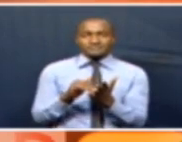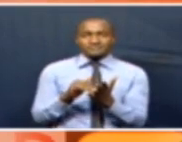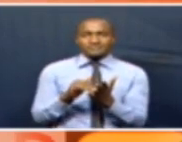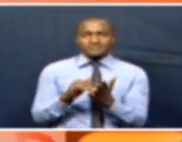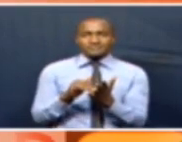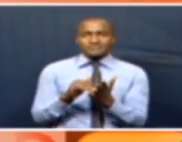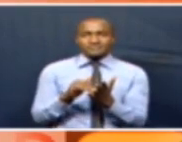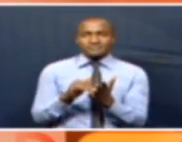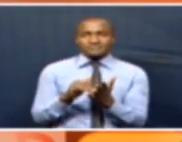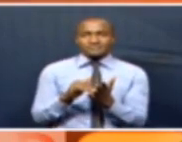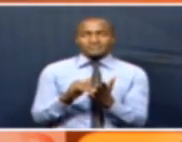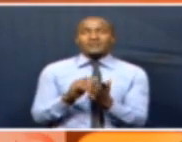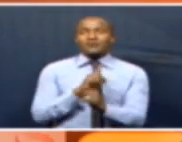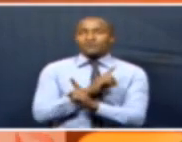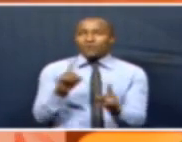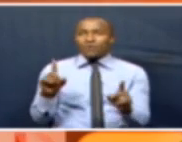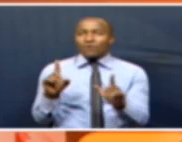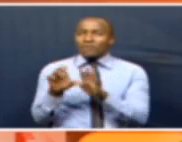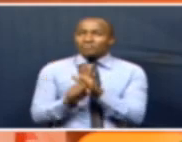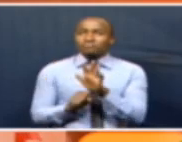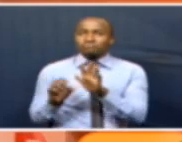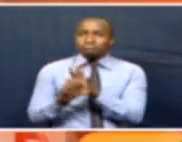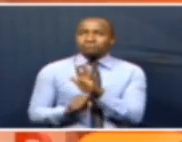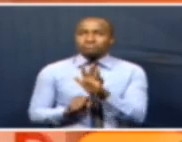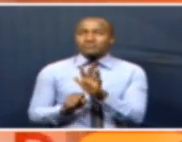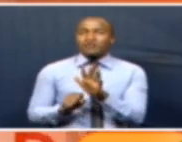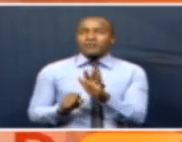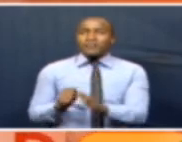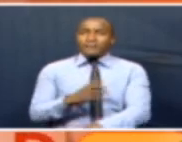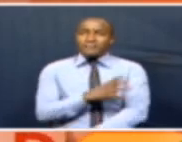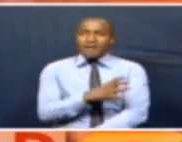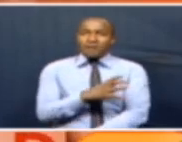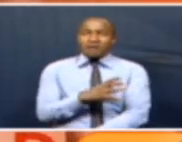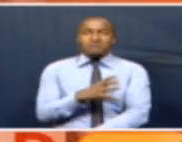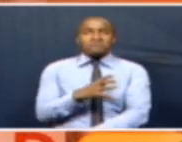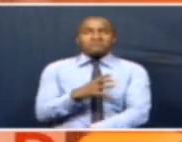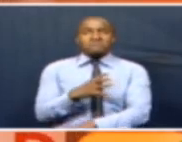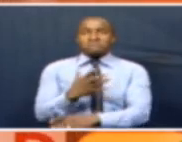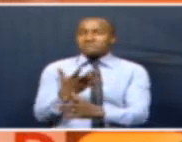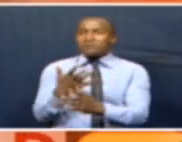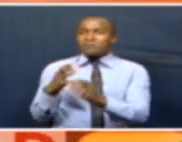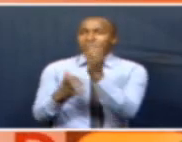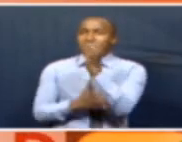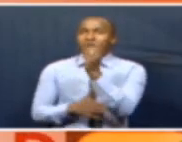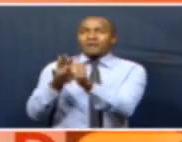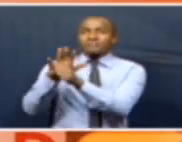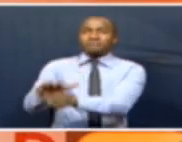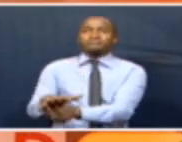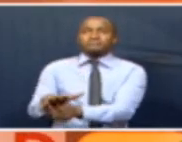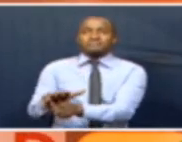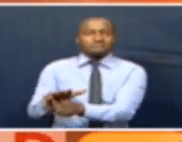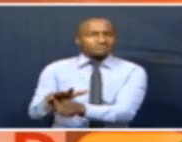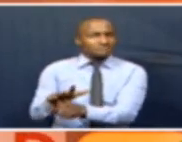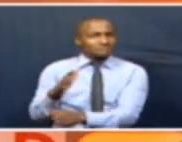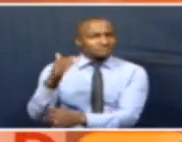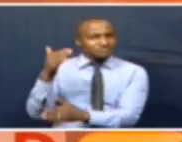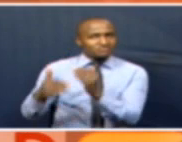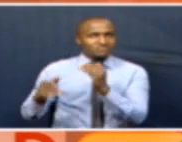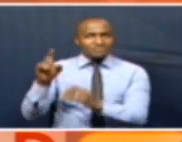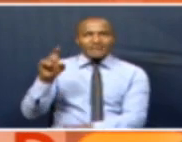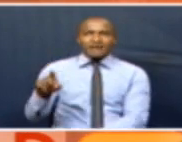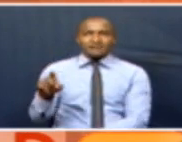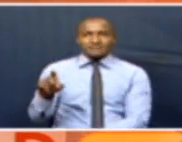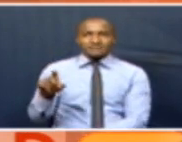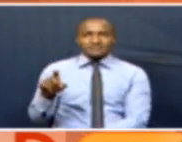no more exploitation by those in power against the poor people. The